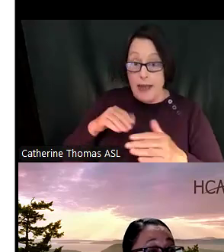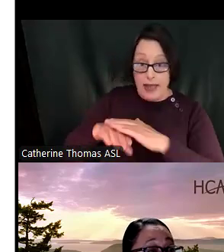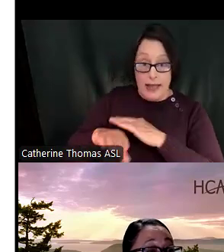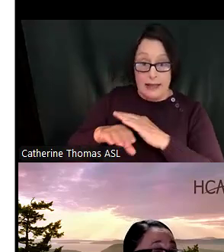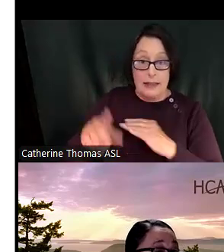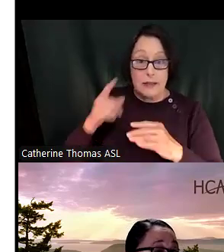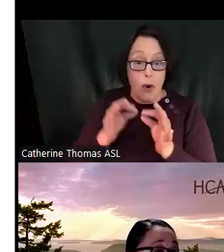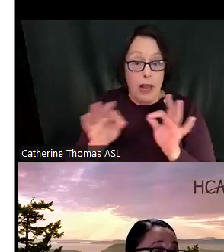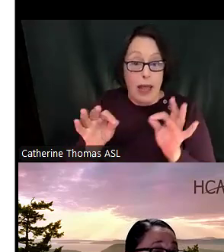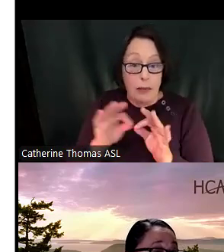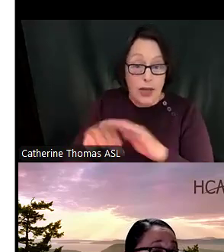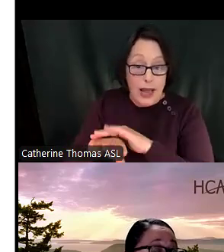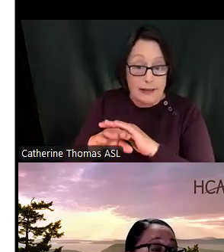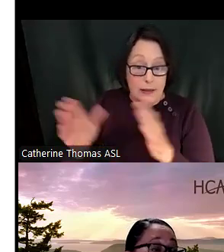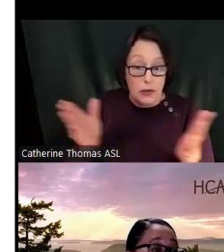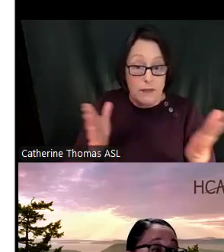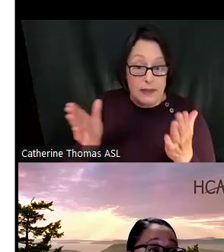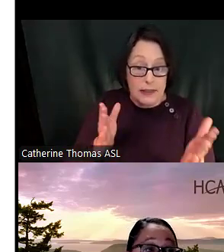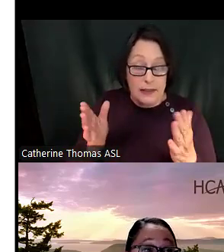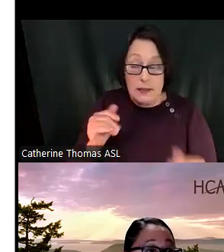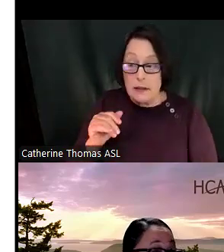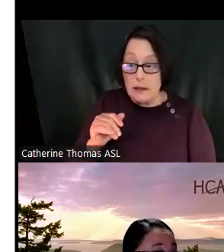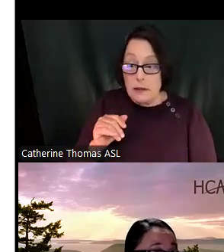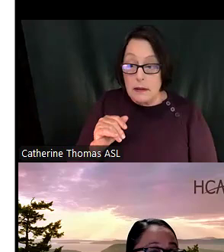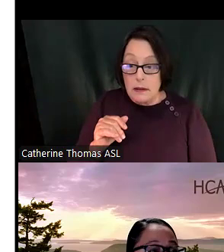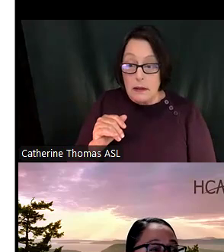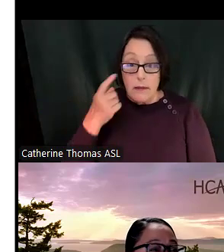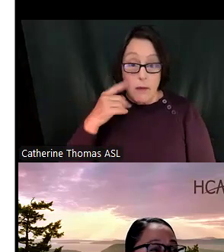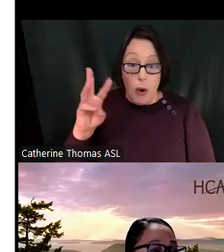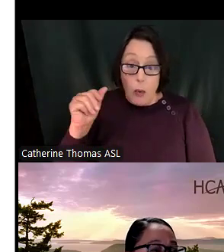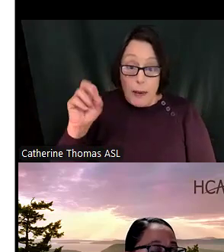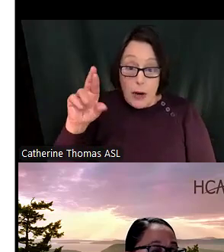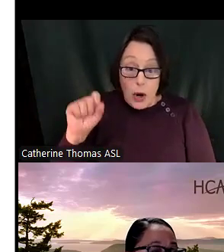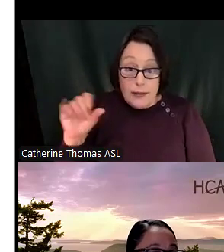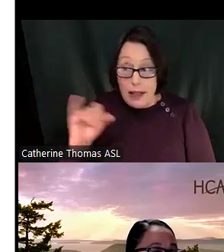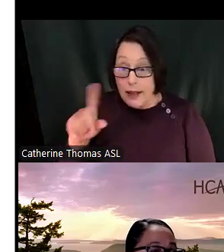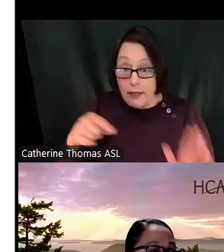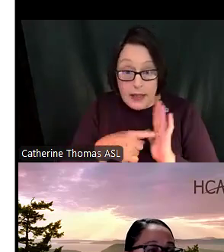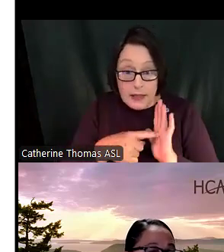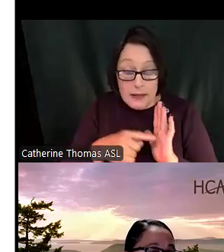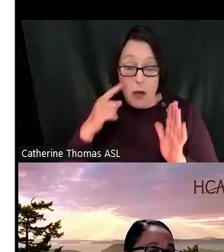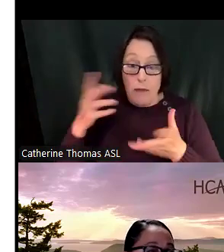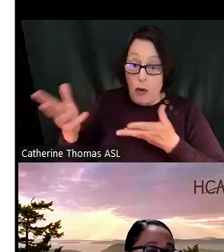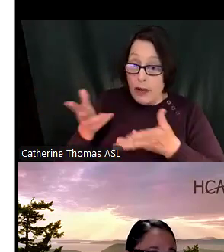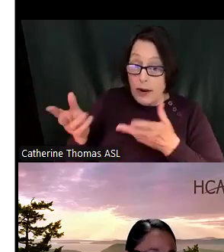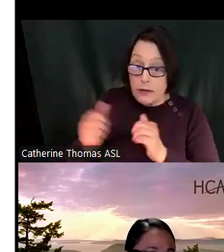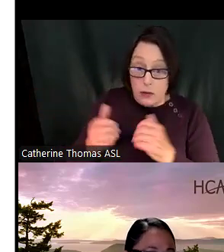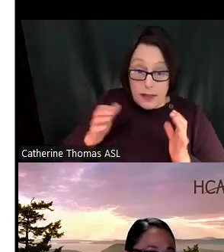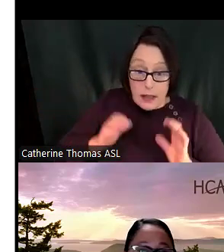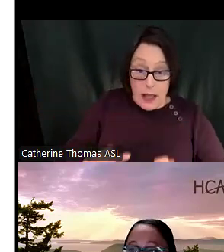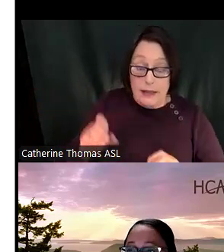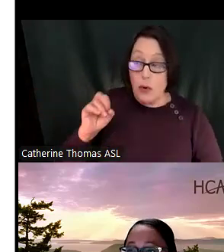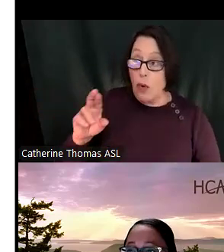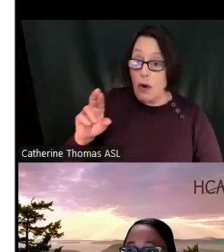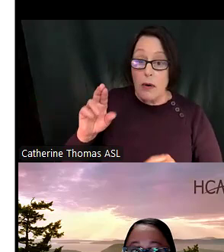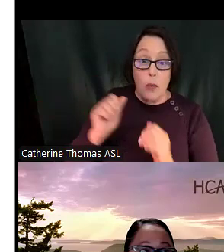to language access services for webinars like this, for interactions with clients or with